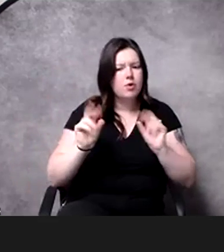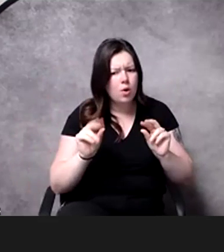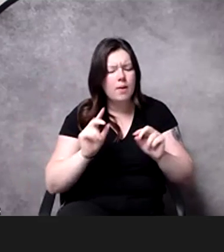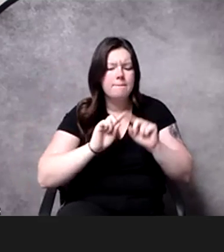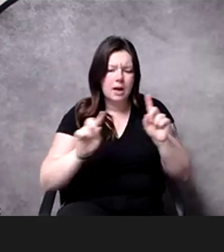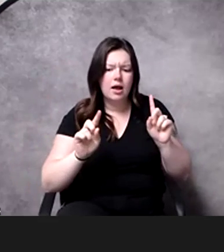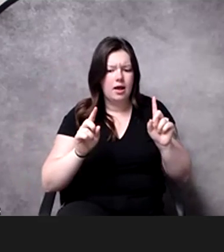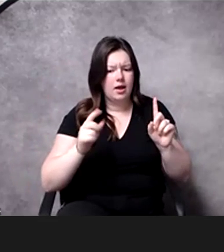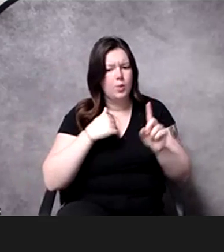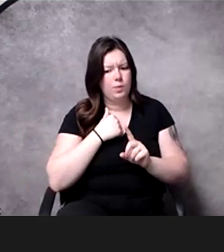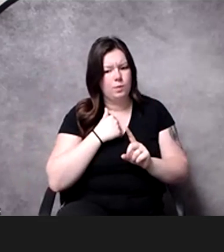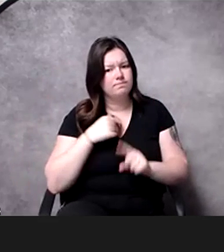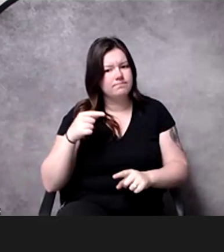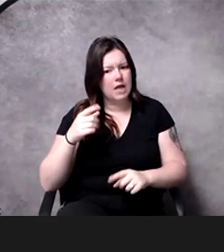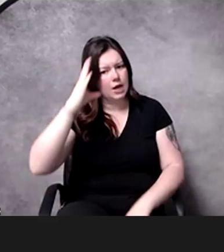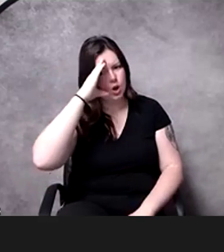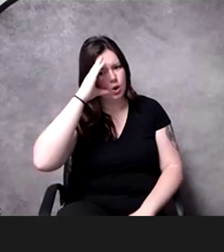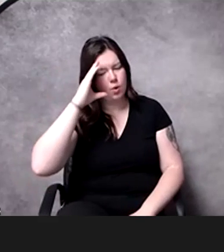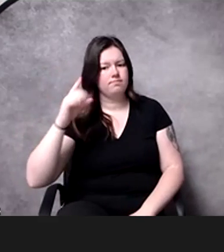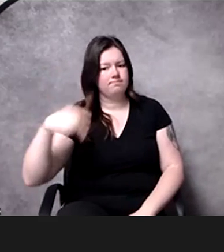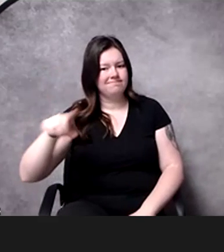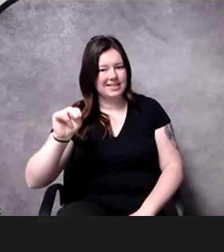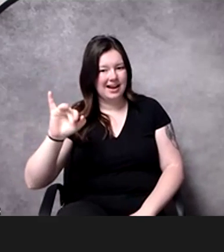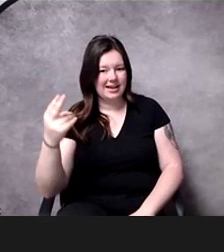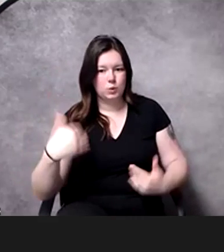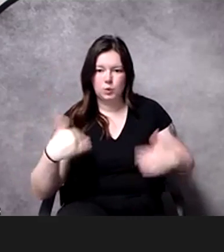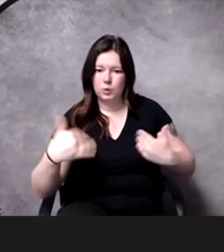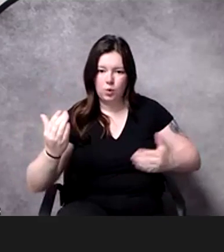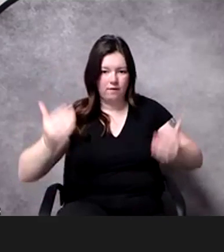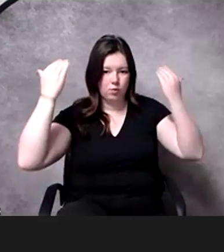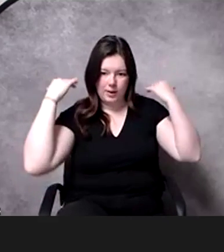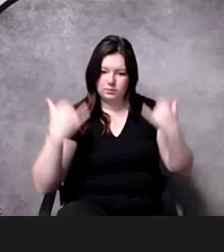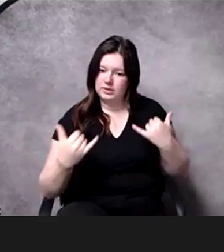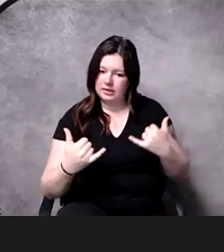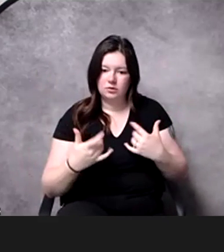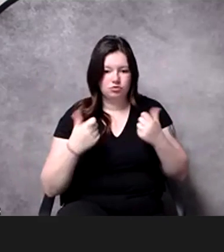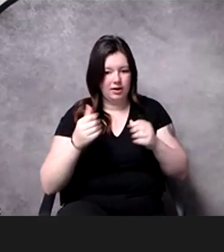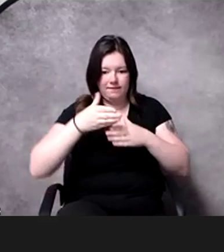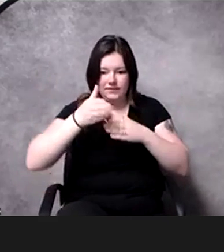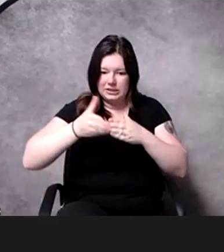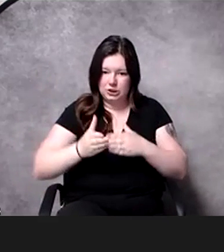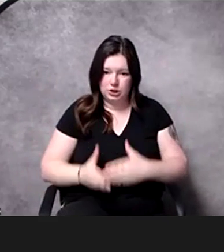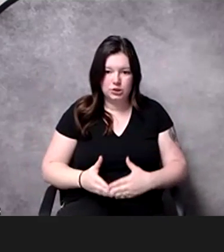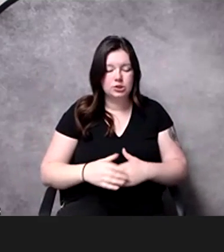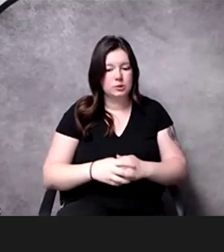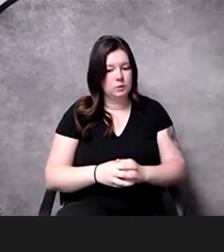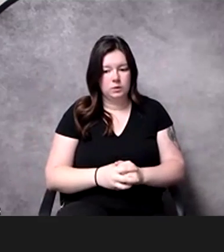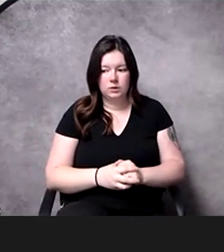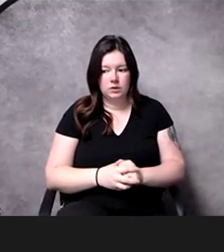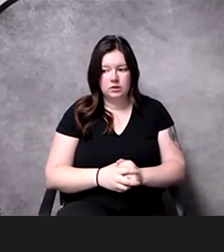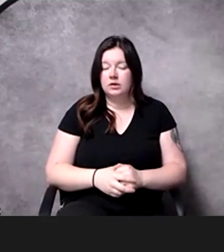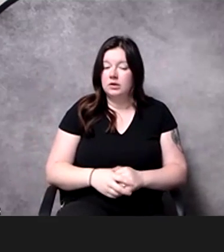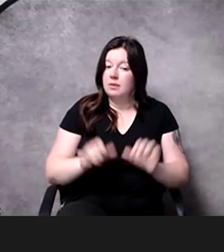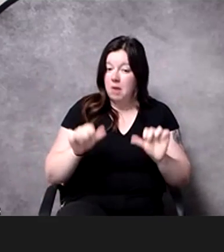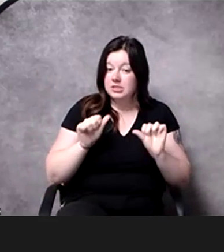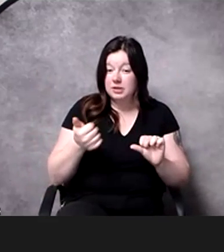that it's crazy right now trying to get everything figured out for this. it can be a few months.